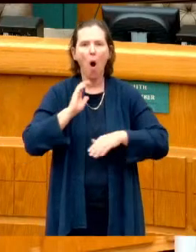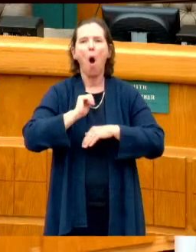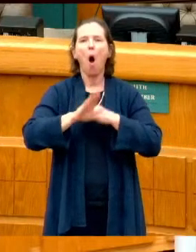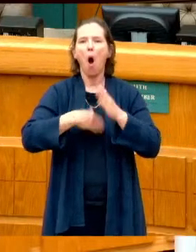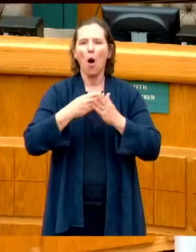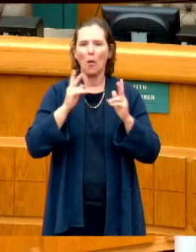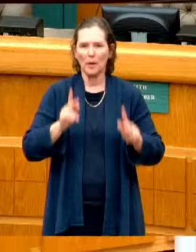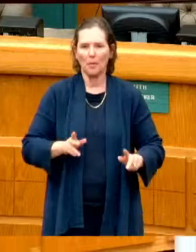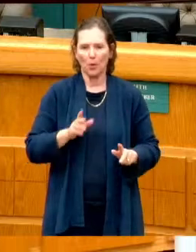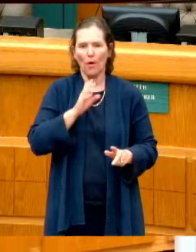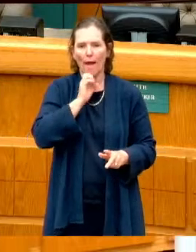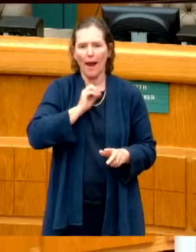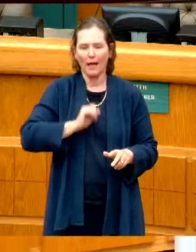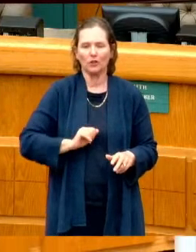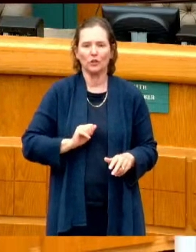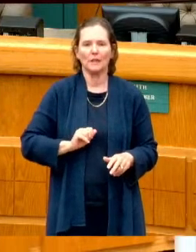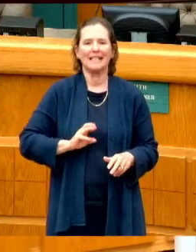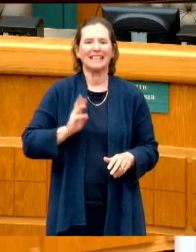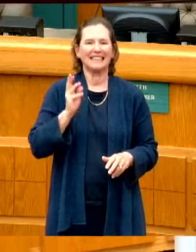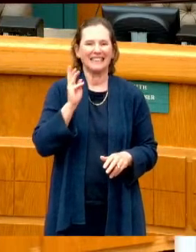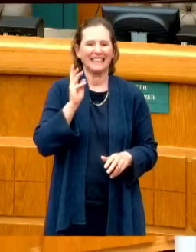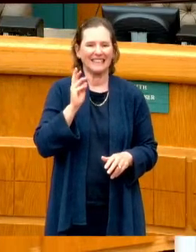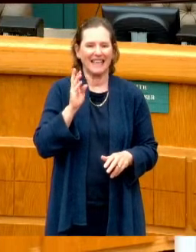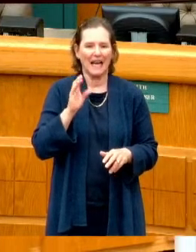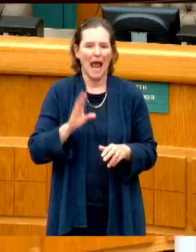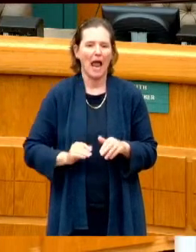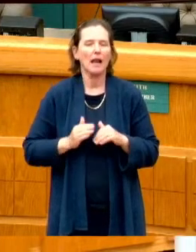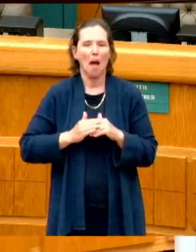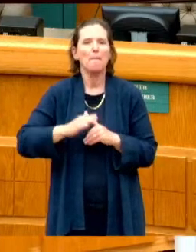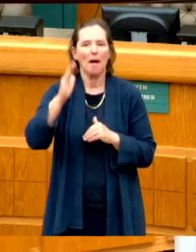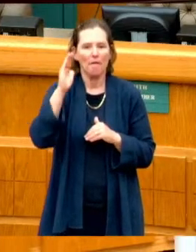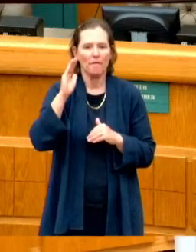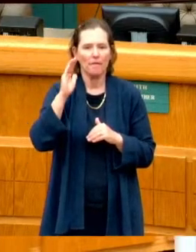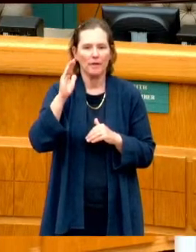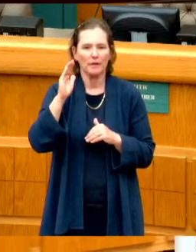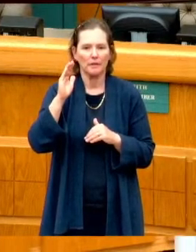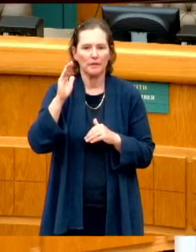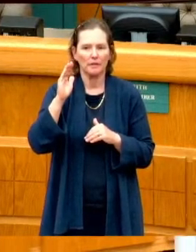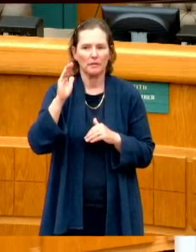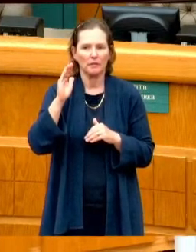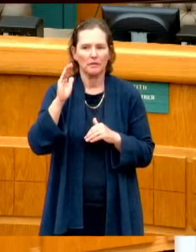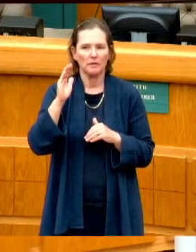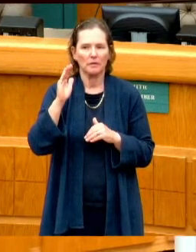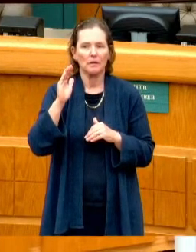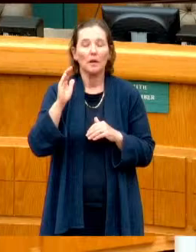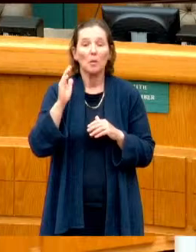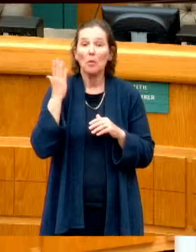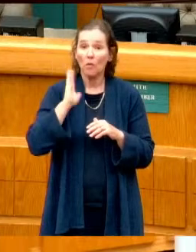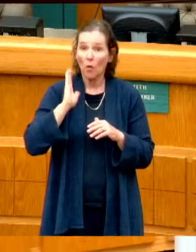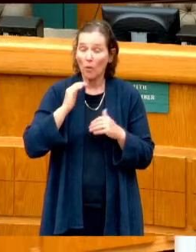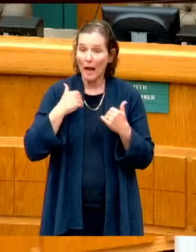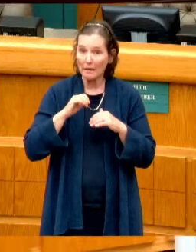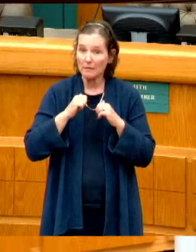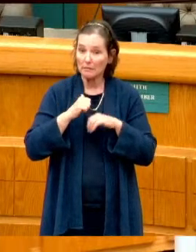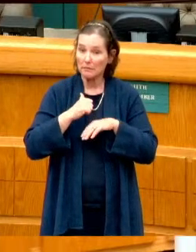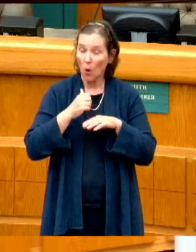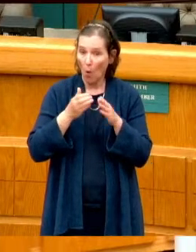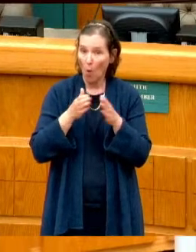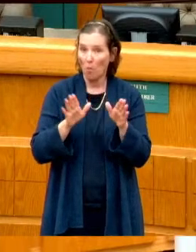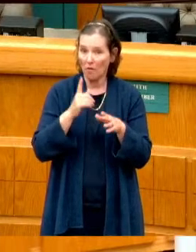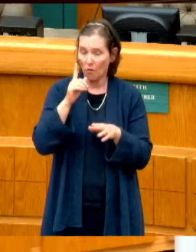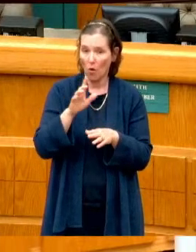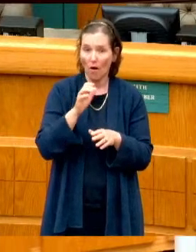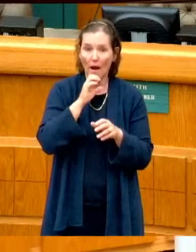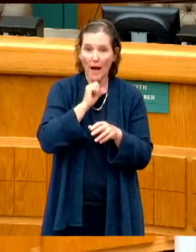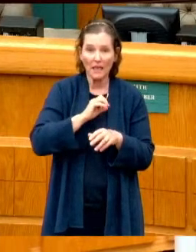delivery because it opened it up for more people 50 and over to receive the vaccine. But here's some really